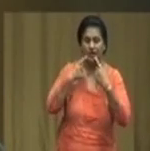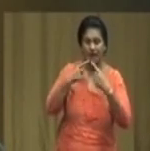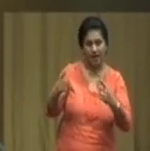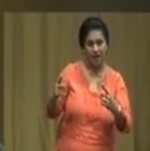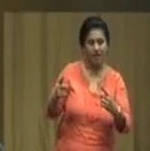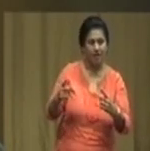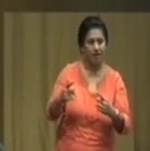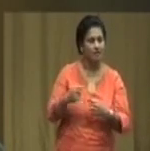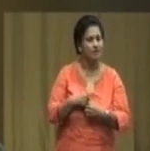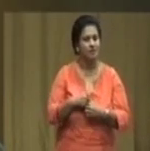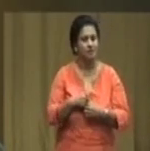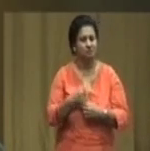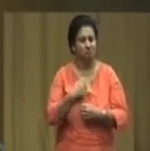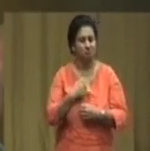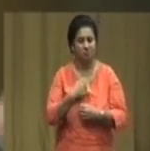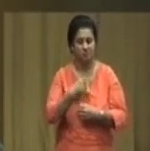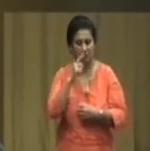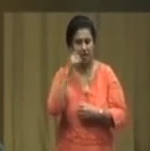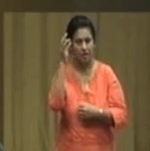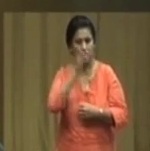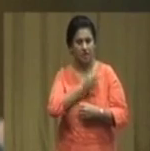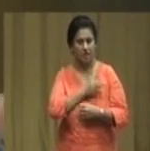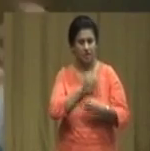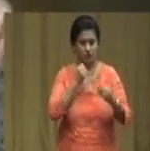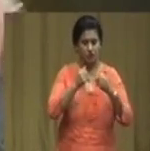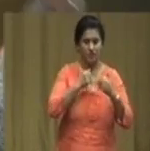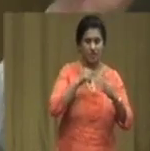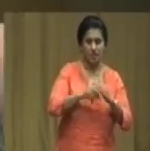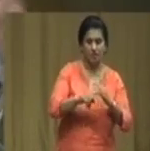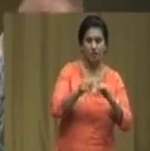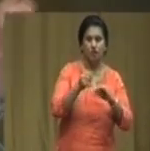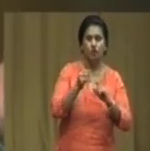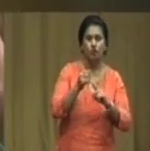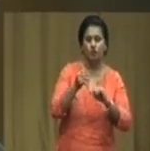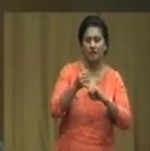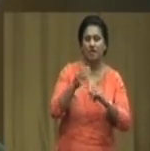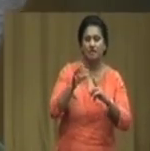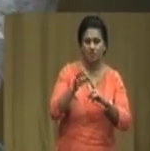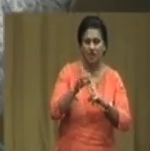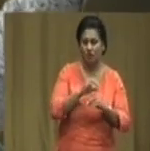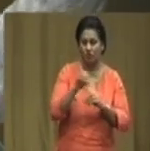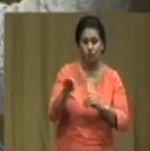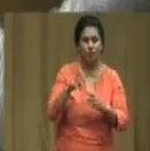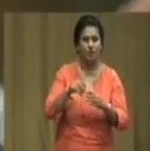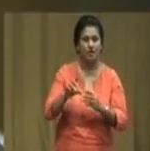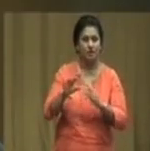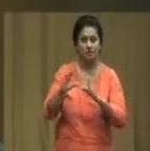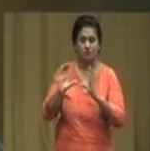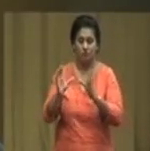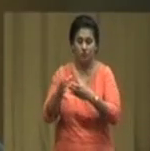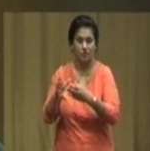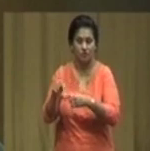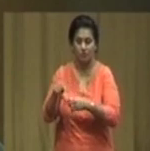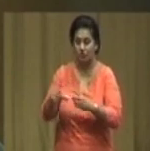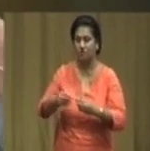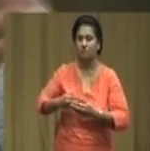that institutions in the South Pacific would be putting the OERU Commons and the work of the great team, Lisa Petridis at